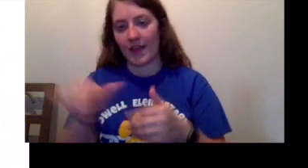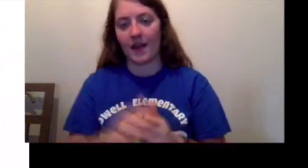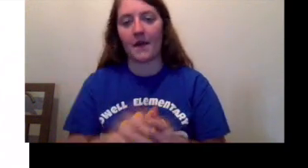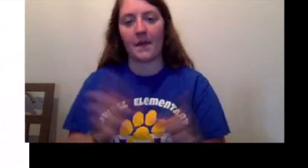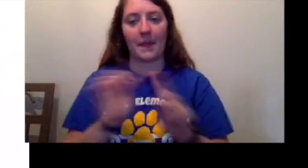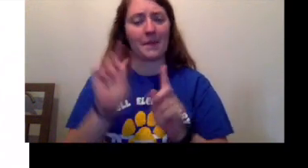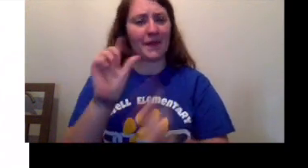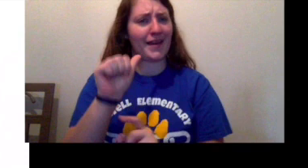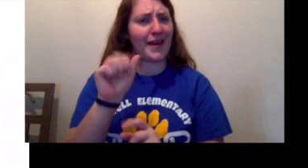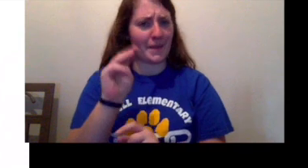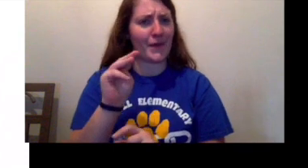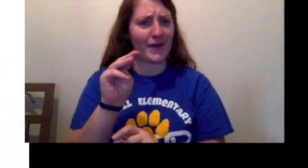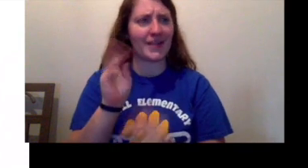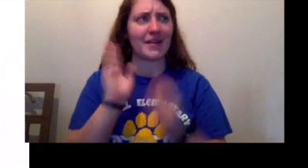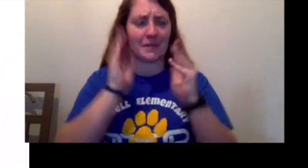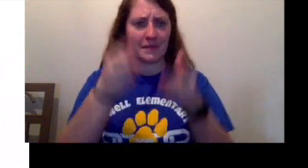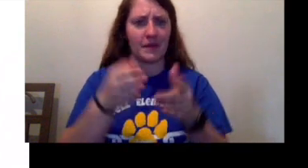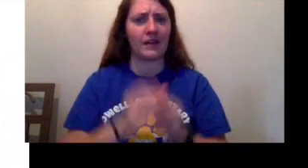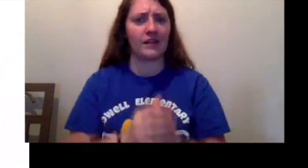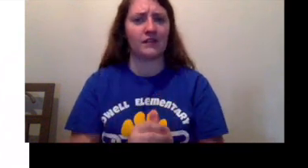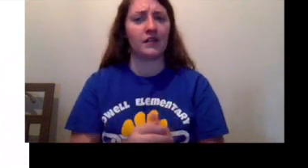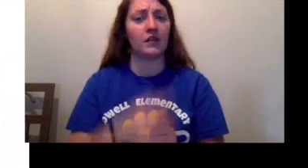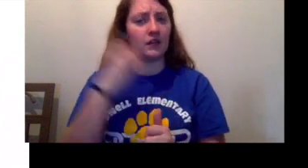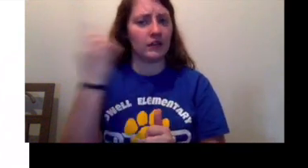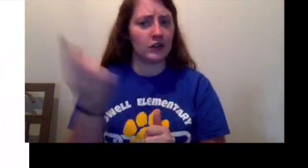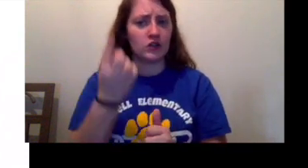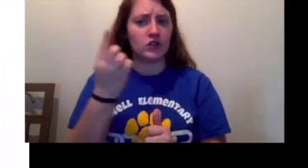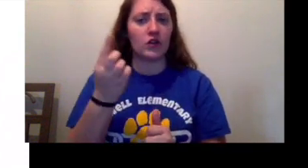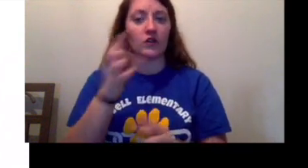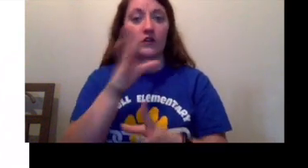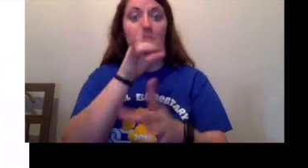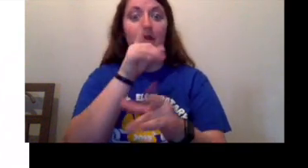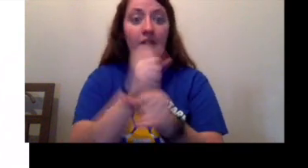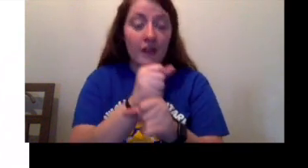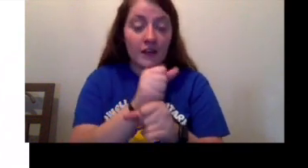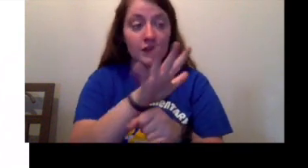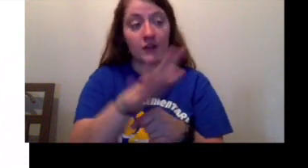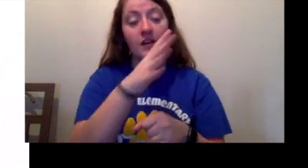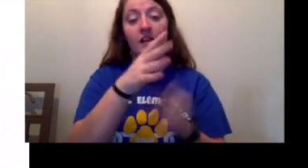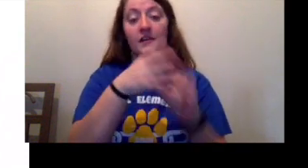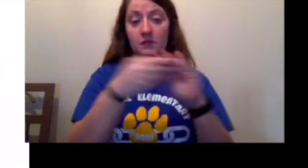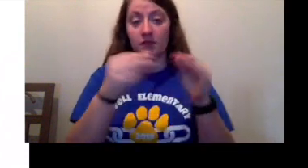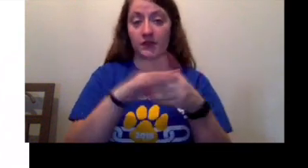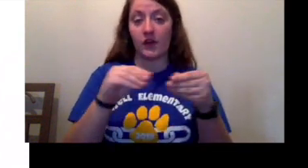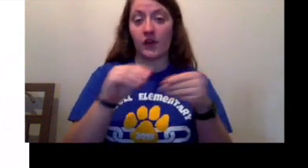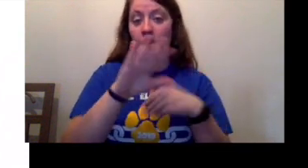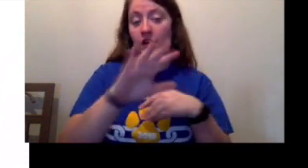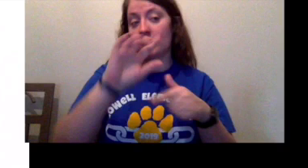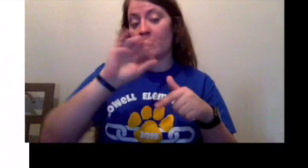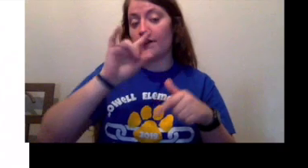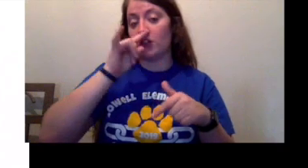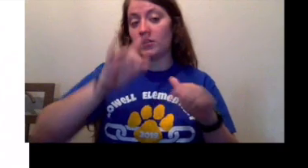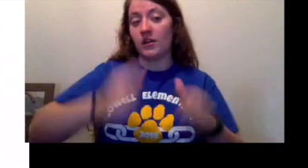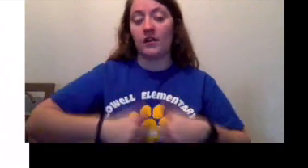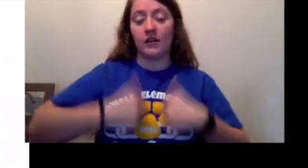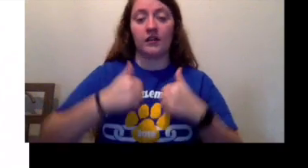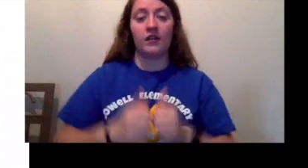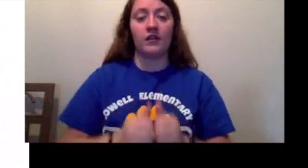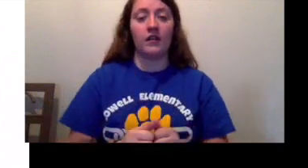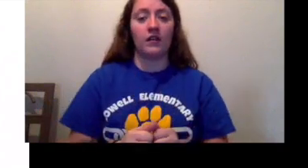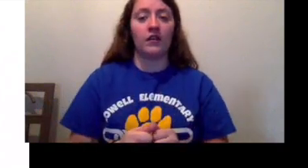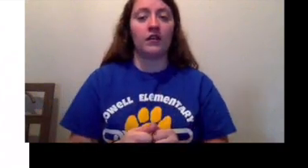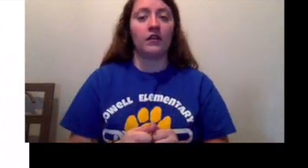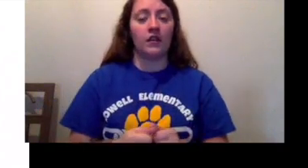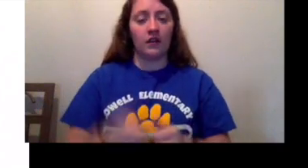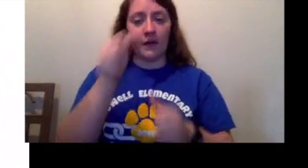But Anne-Marie did. She had always been fascinated by her mother's stories of her own childhood. She remembered the names